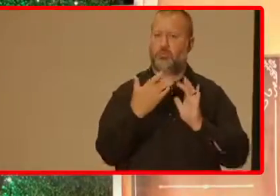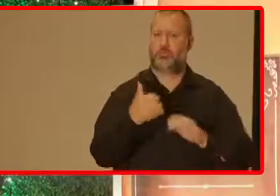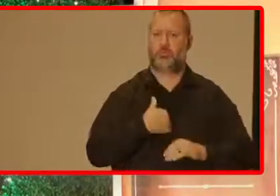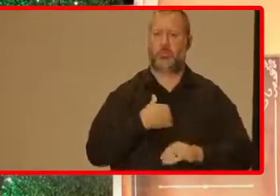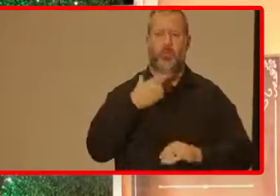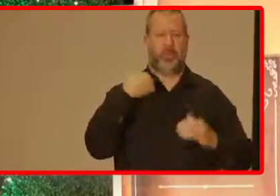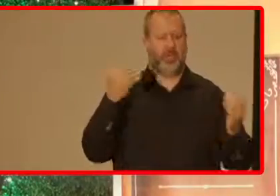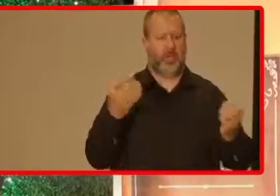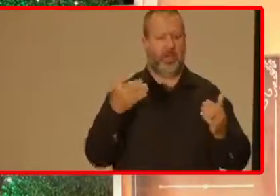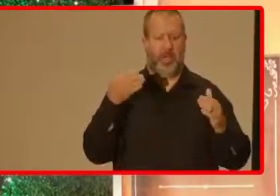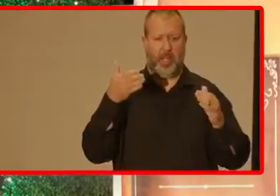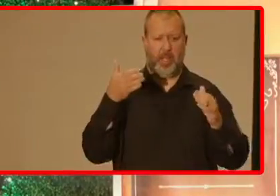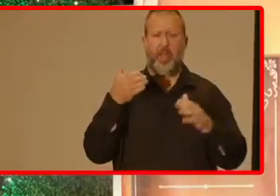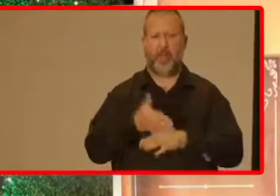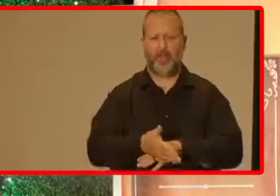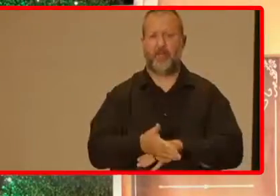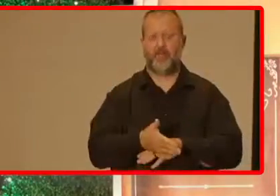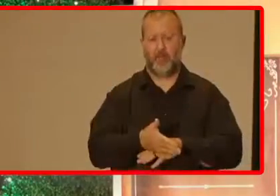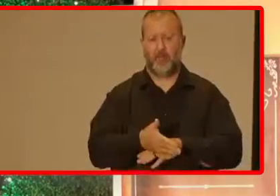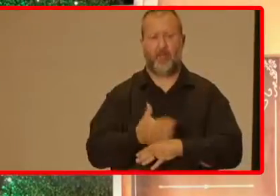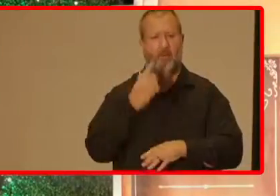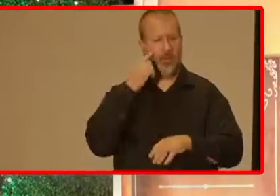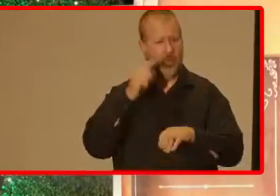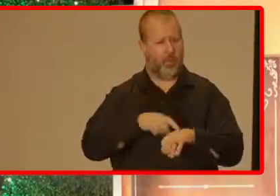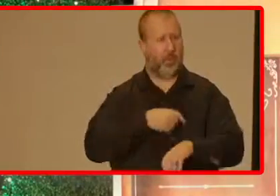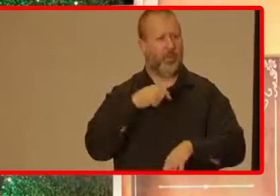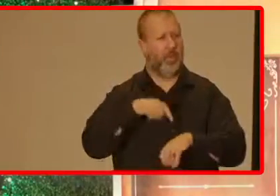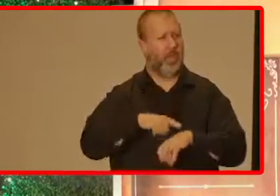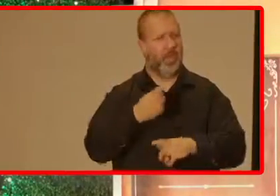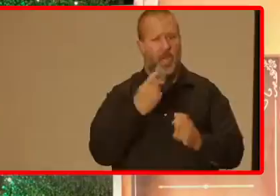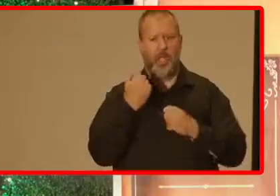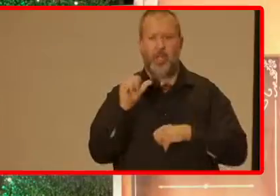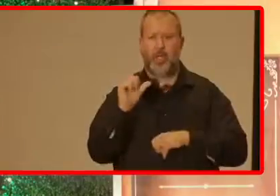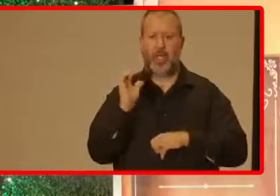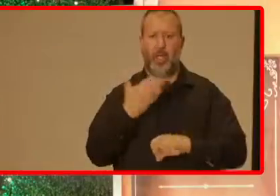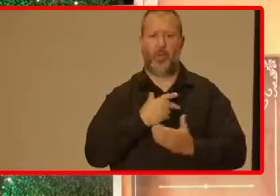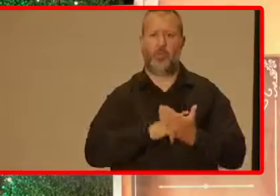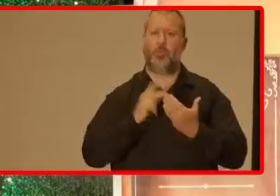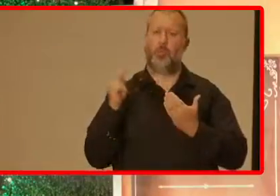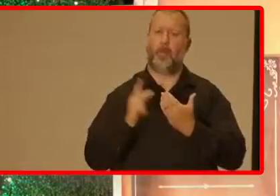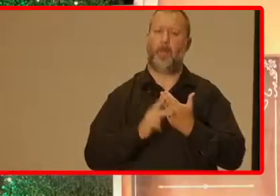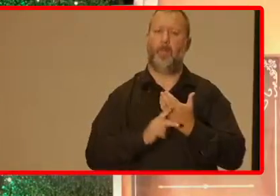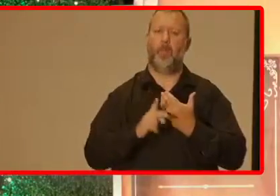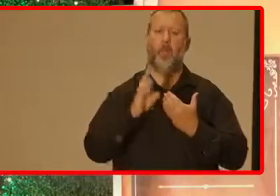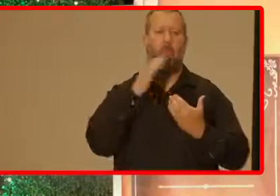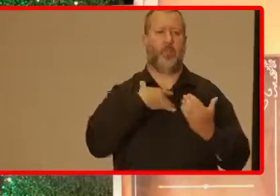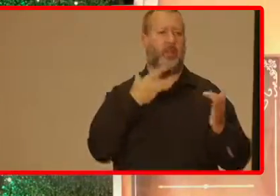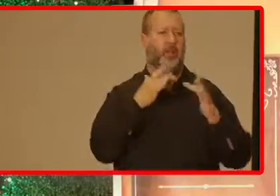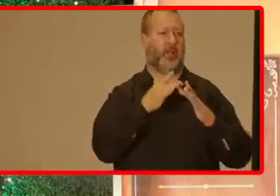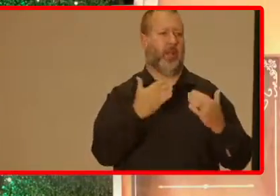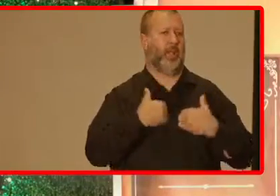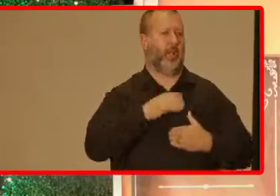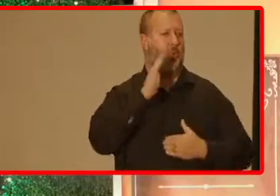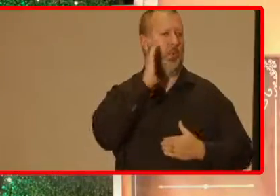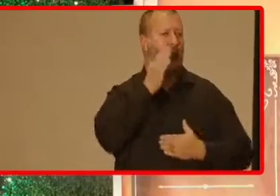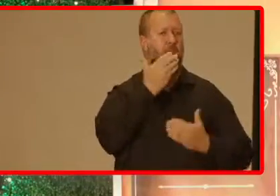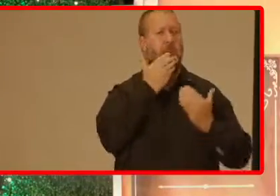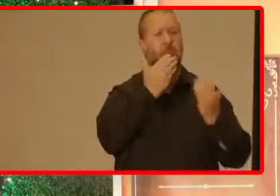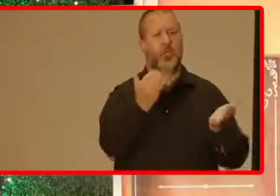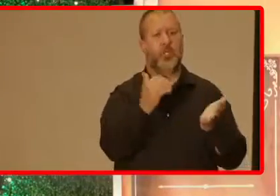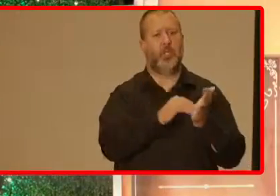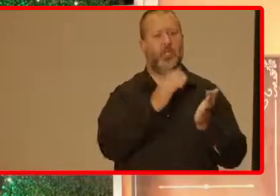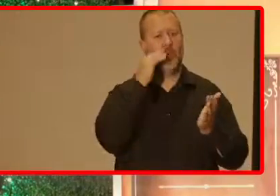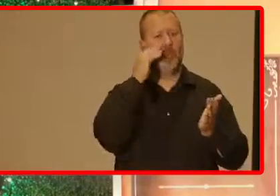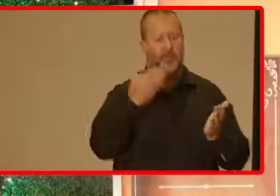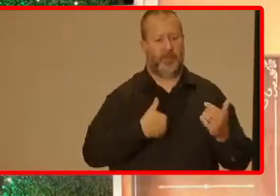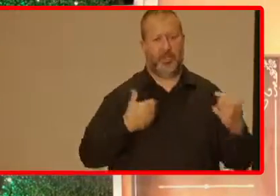gonna be here after for a long time if you have questions about any of our programs, and you'll have my contact information. So thank you again for